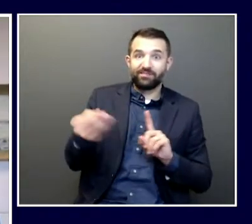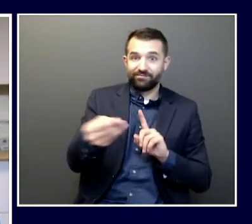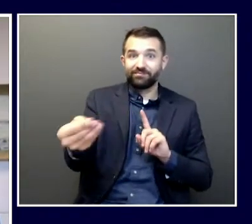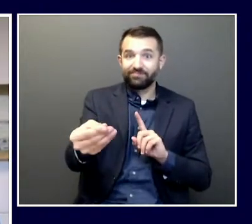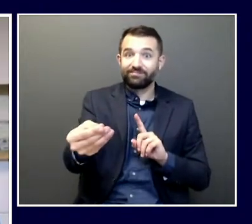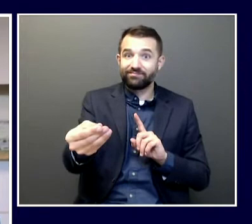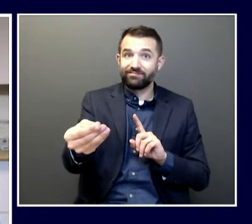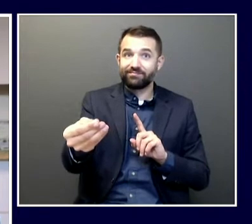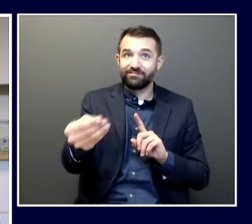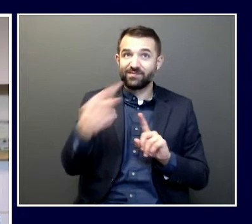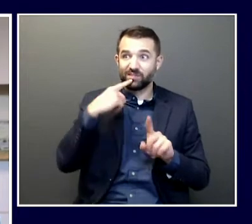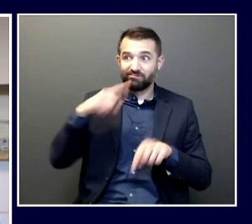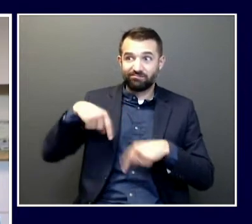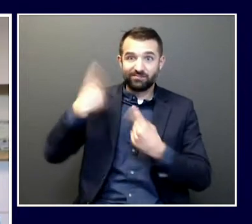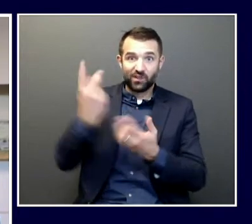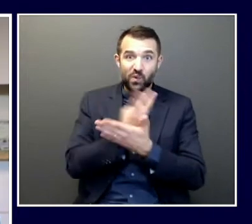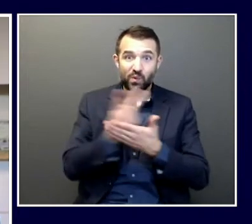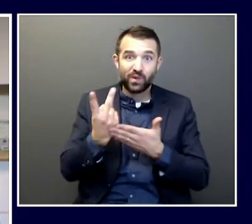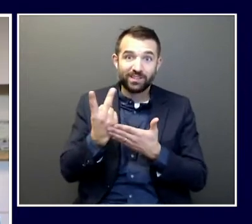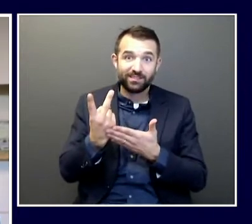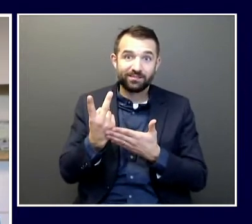Maine, there have been